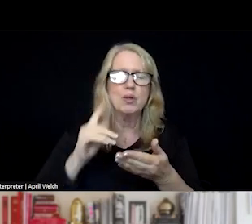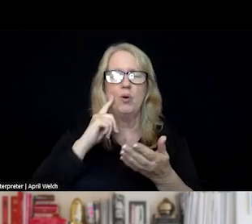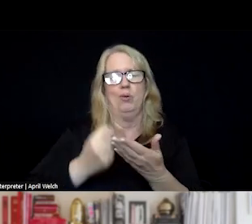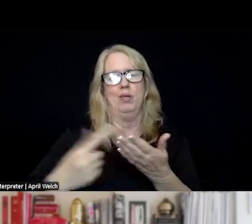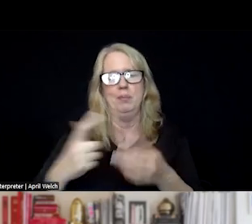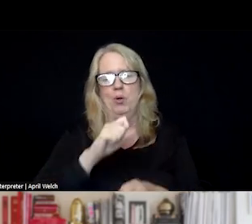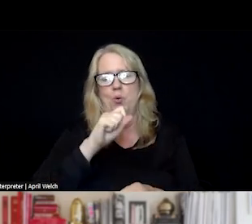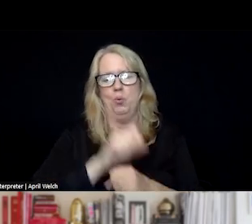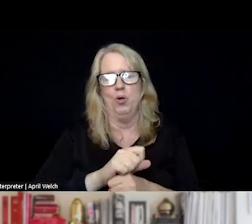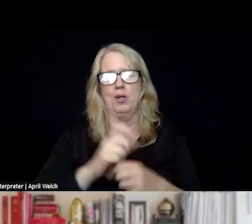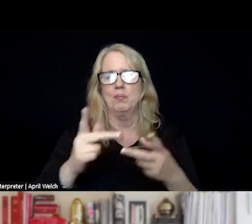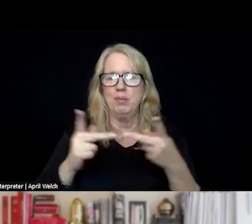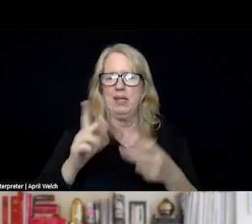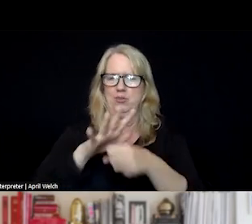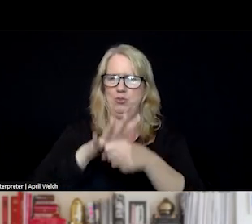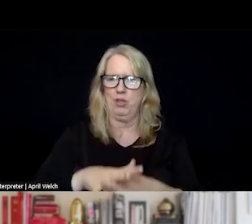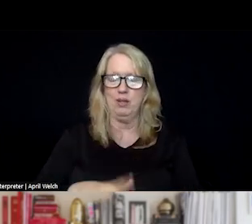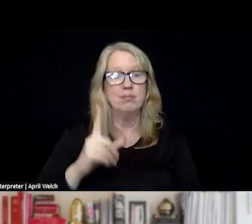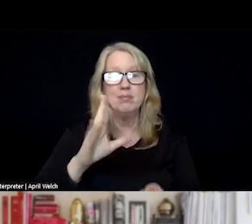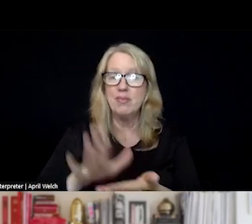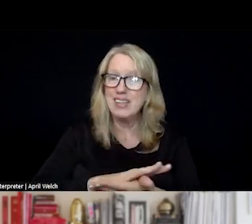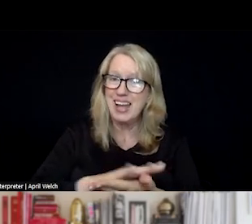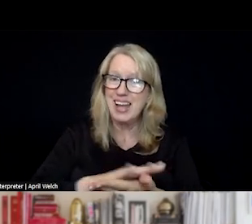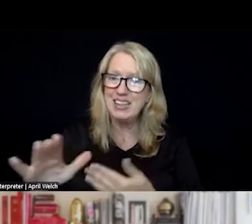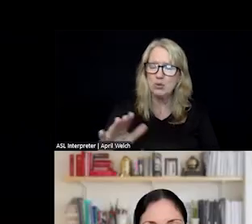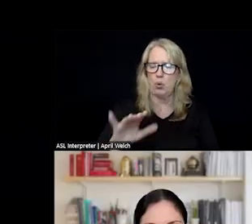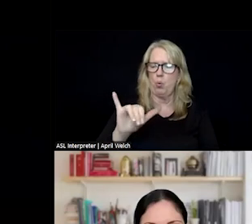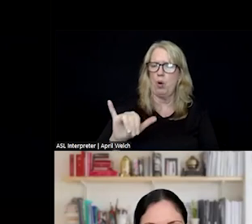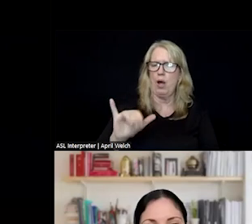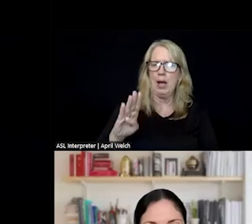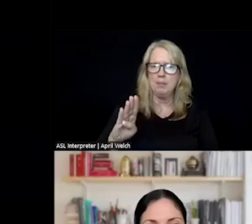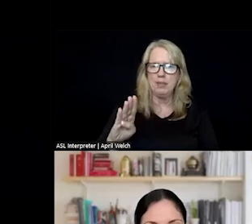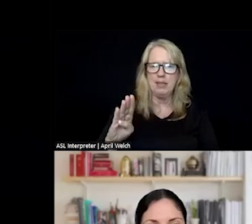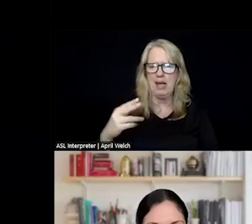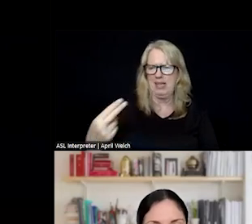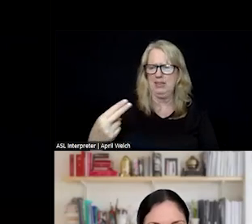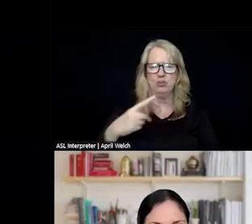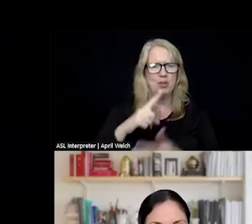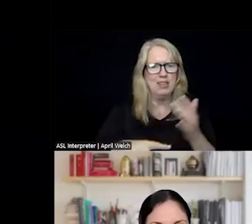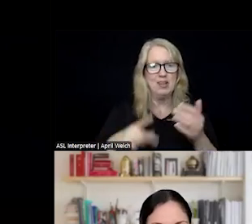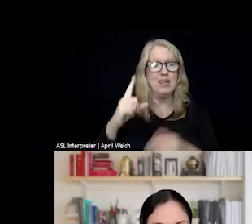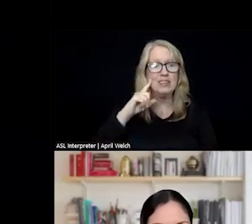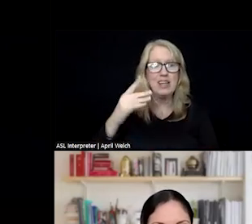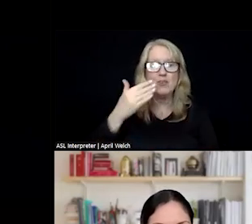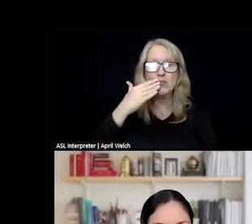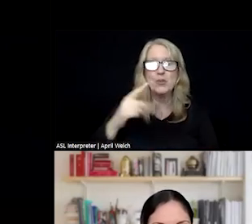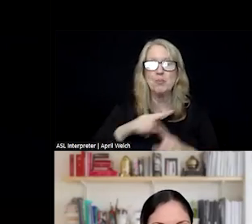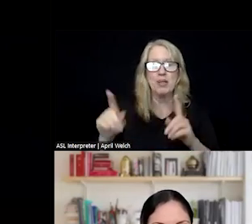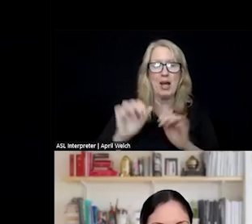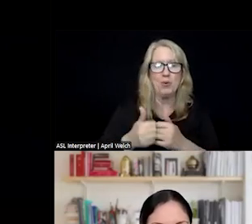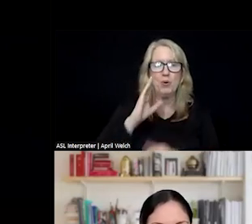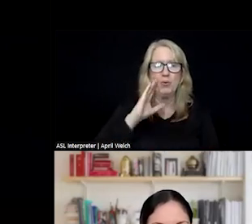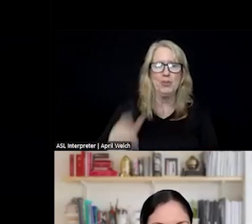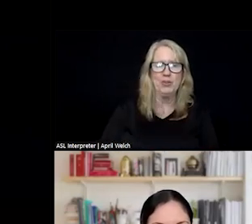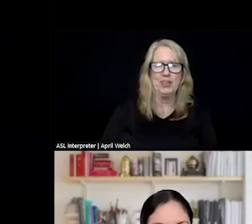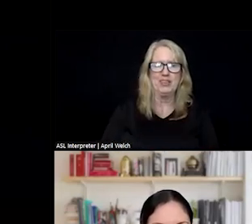workplace stressors. Well, that's nice, but what's the YBH, the yes, but how? Like, that sounds good, and how are we going to do it? So I appreciate